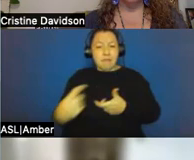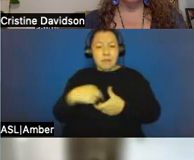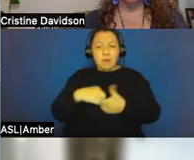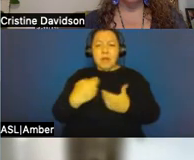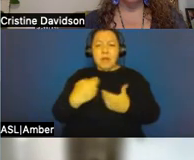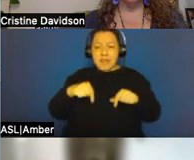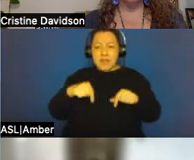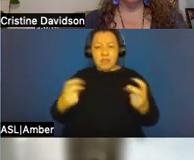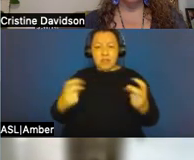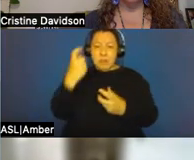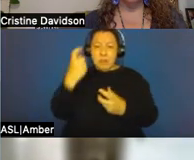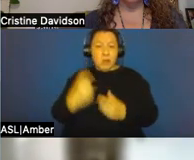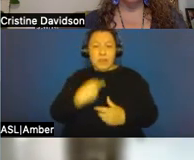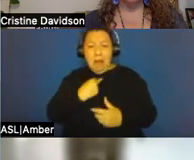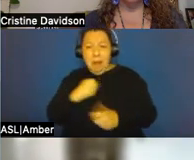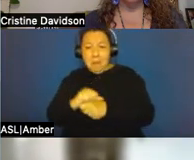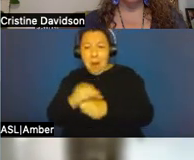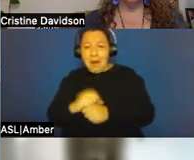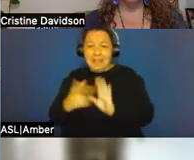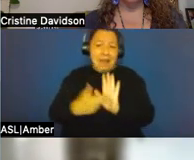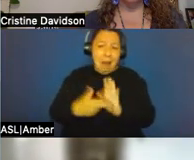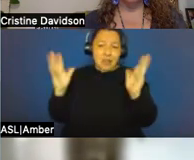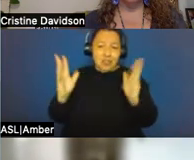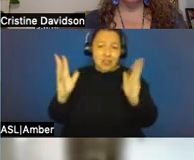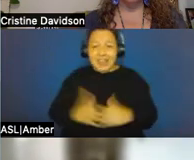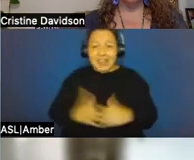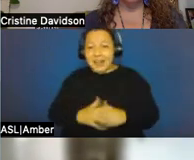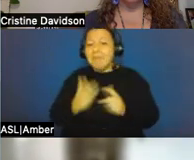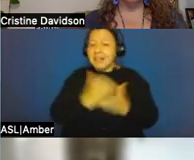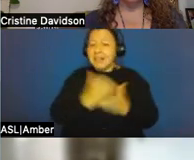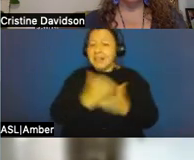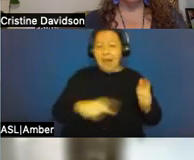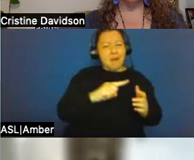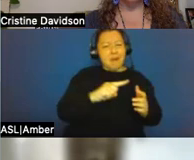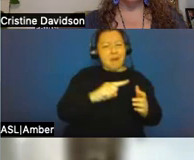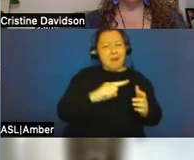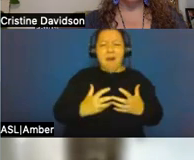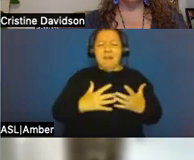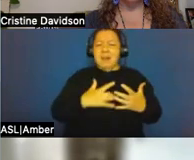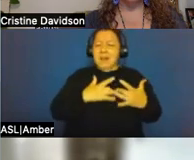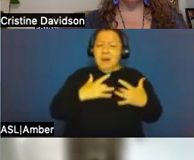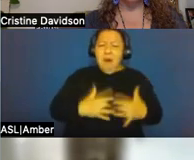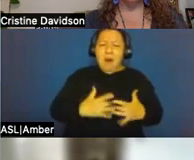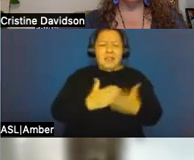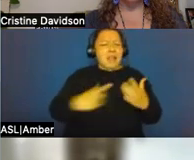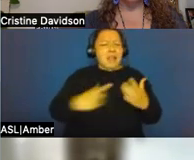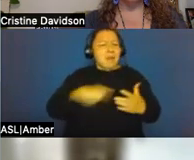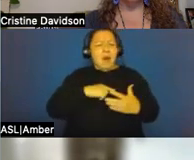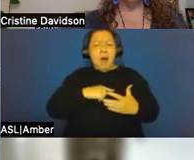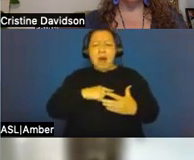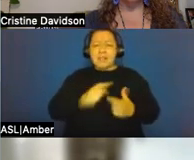up, but we come with a heaviness in our heart. Some of us are walking with grief, with significant loss,